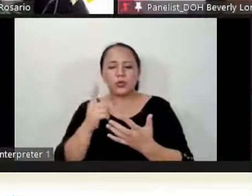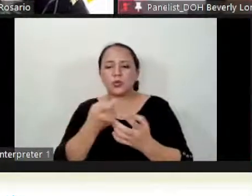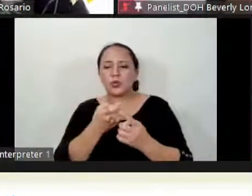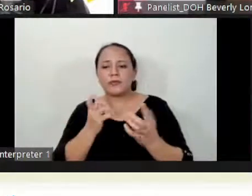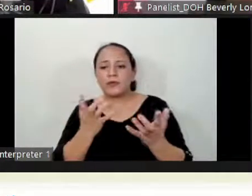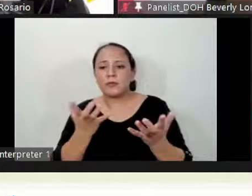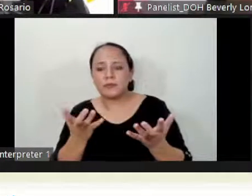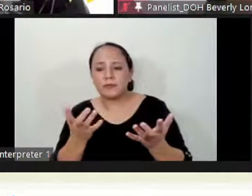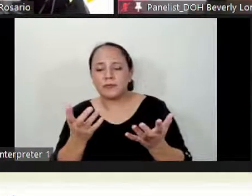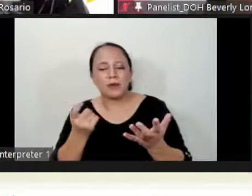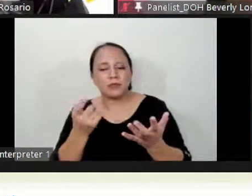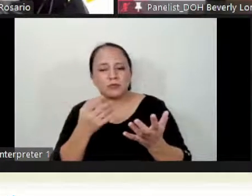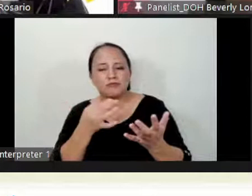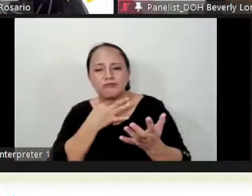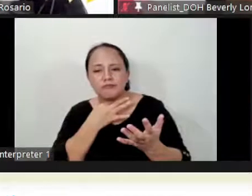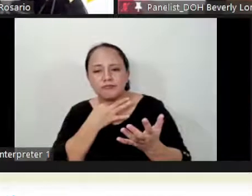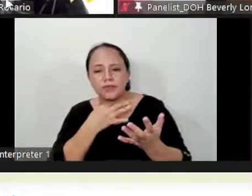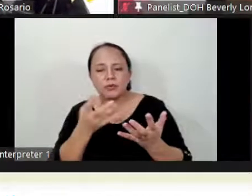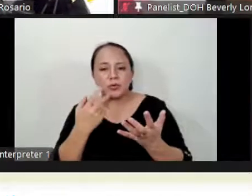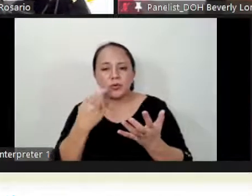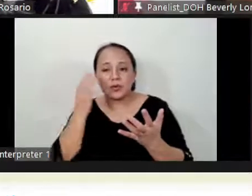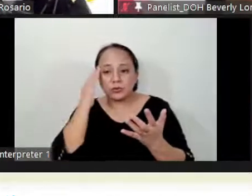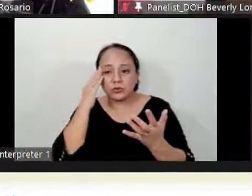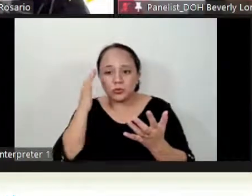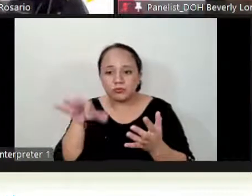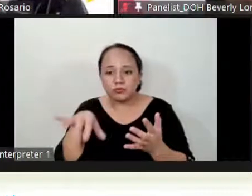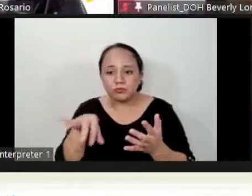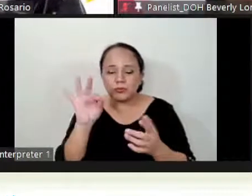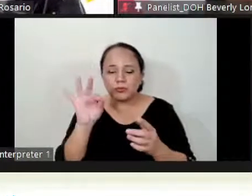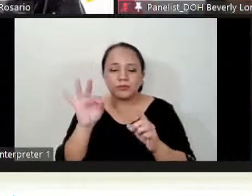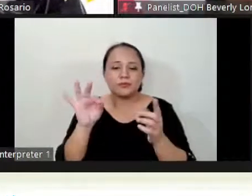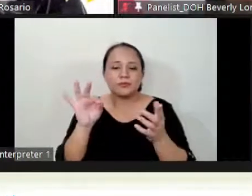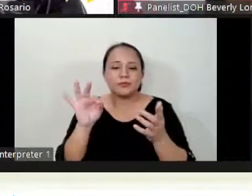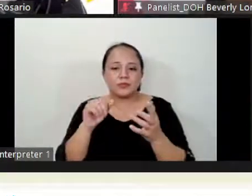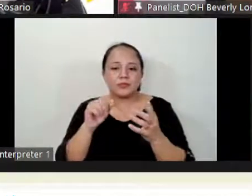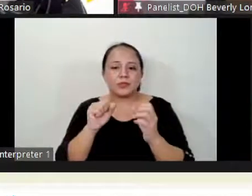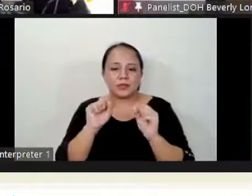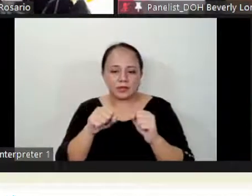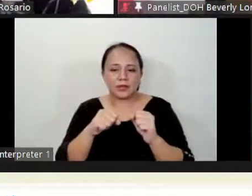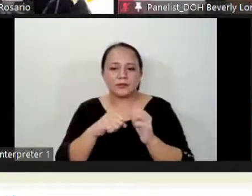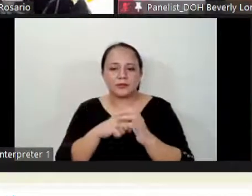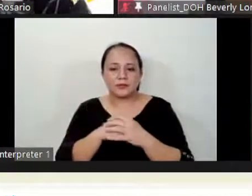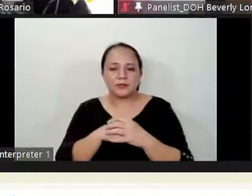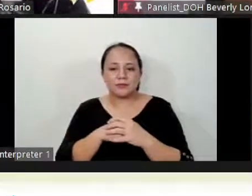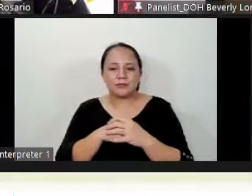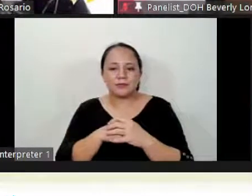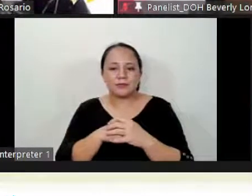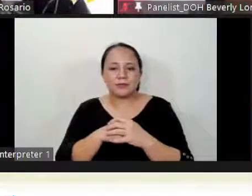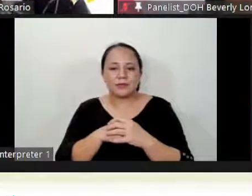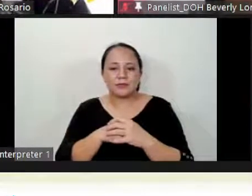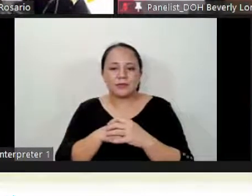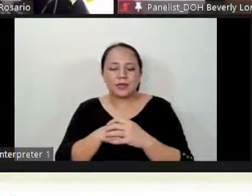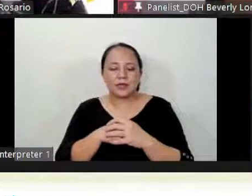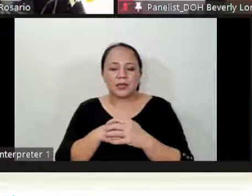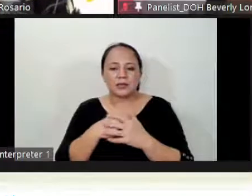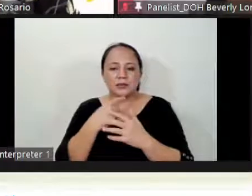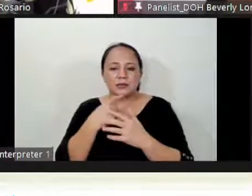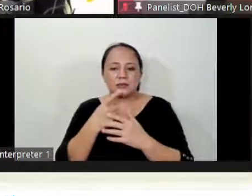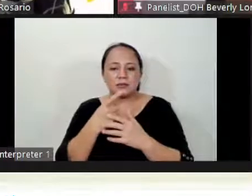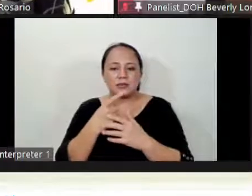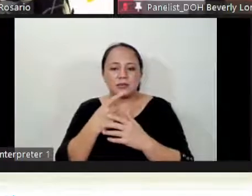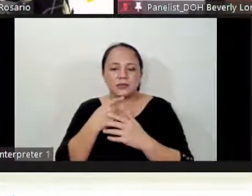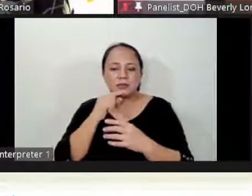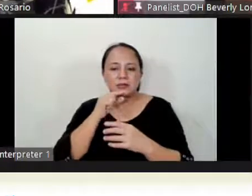are you, so that we can kind of locate you, and we can, yeah. Ma'am, actually,